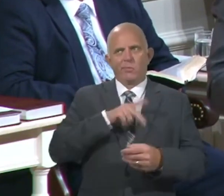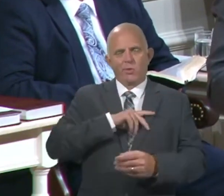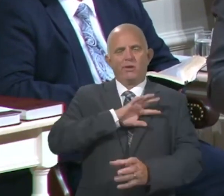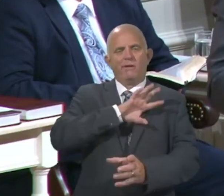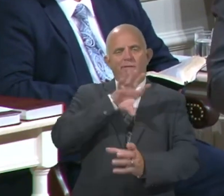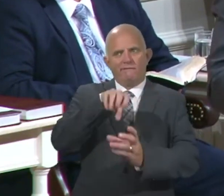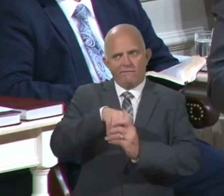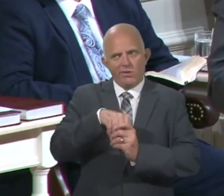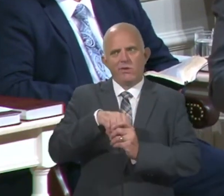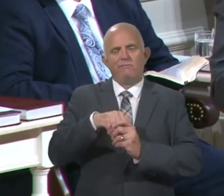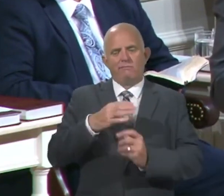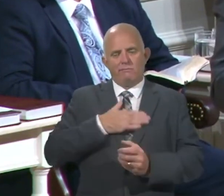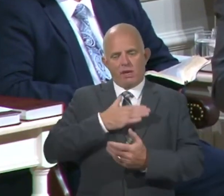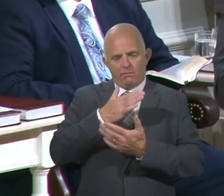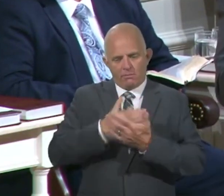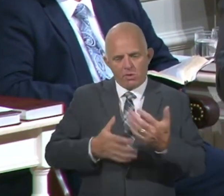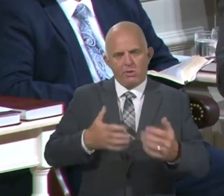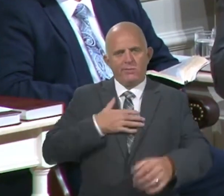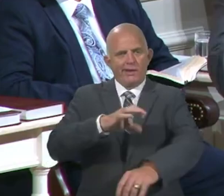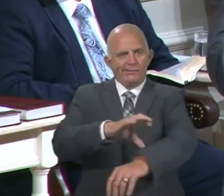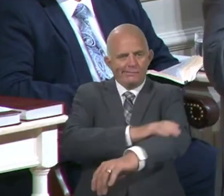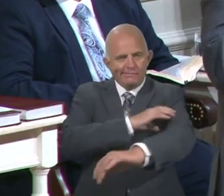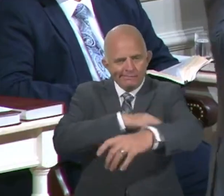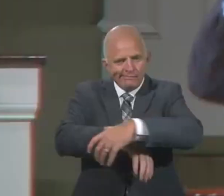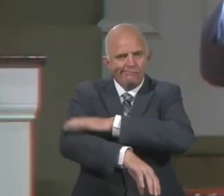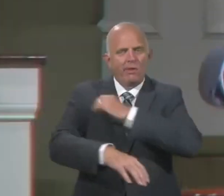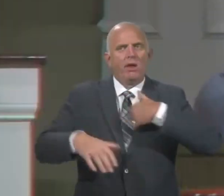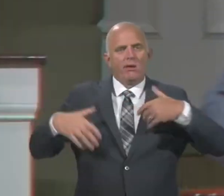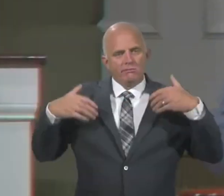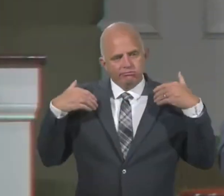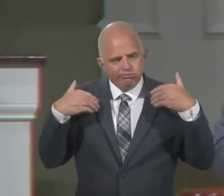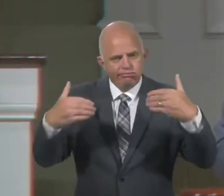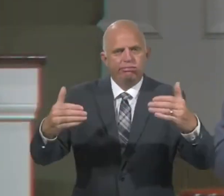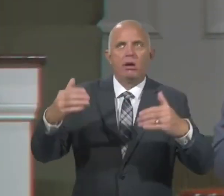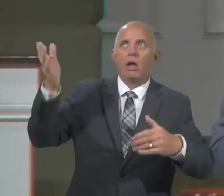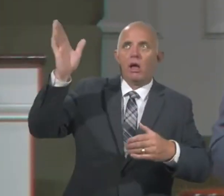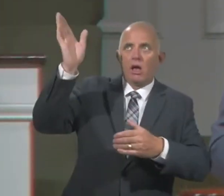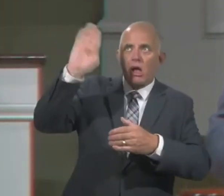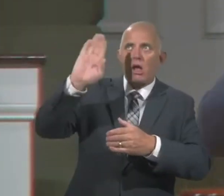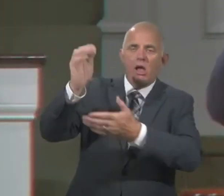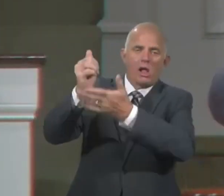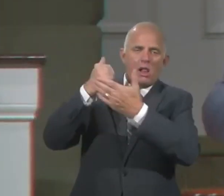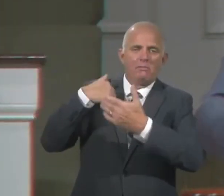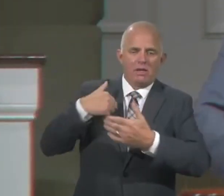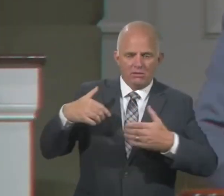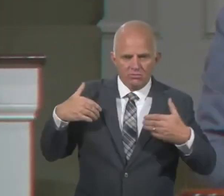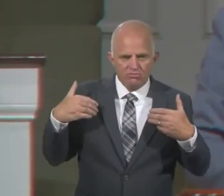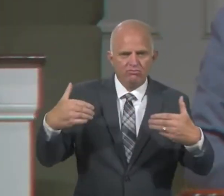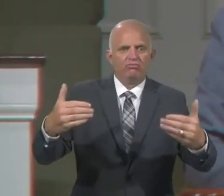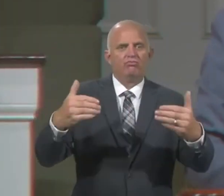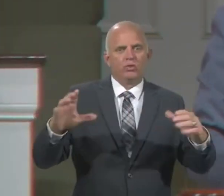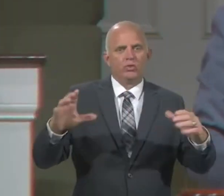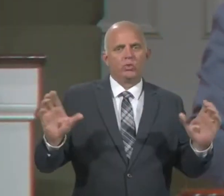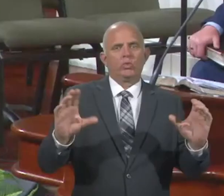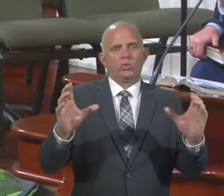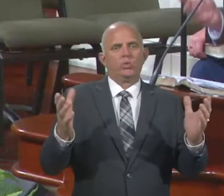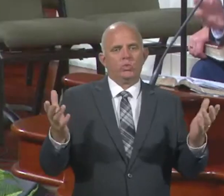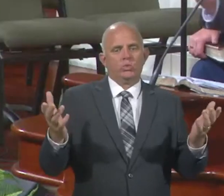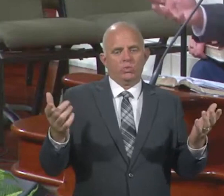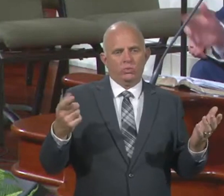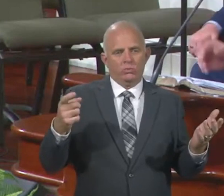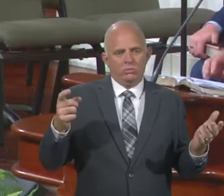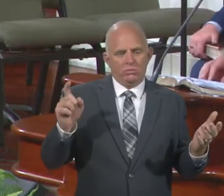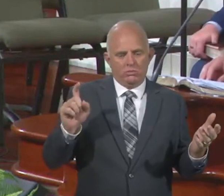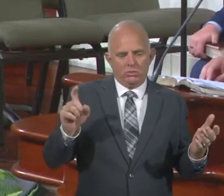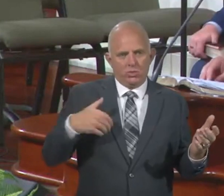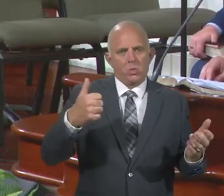Amen. And I need to pray to God that God would help me do my part. Good. that I would be a soul winner, that I would do what I can